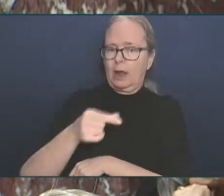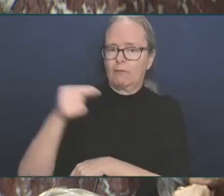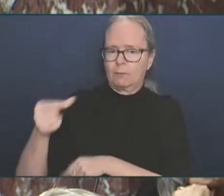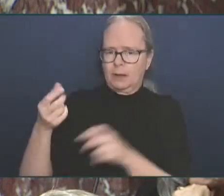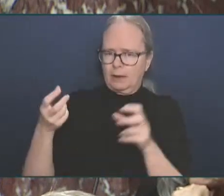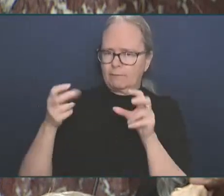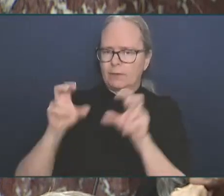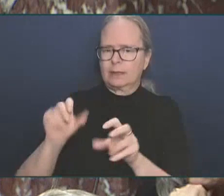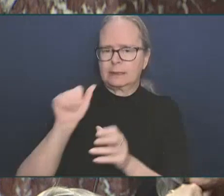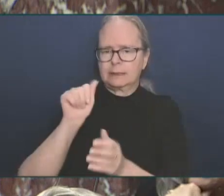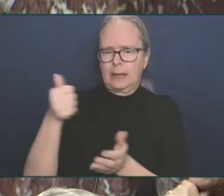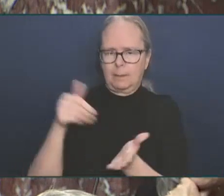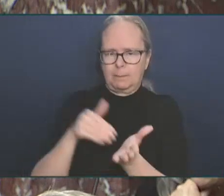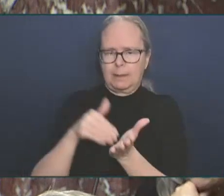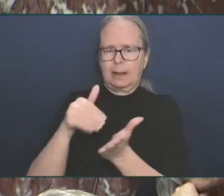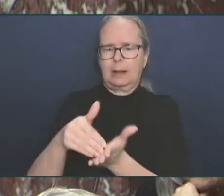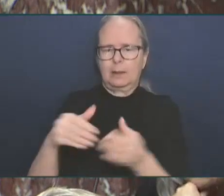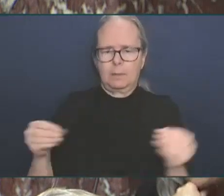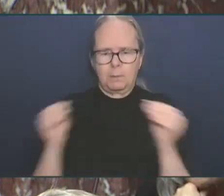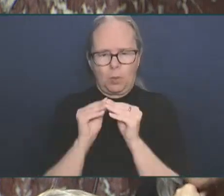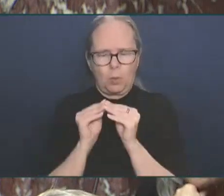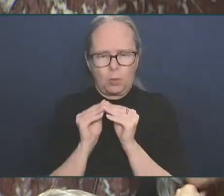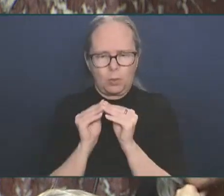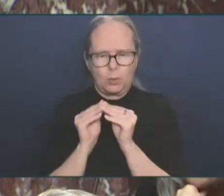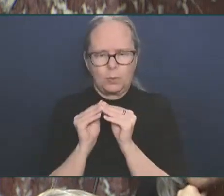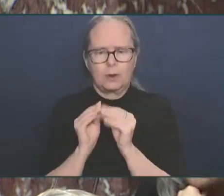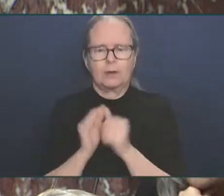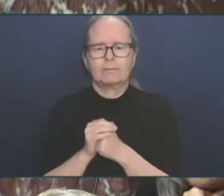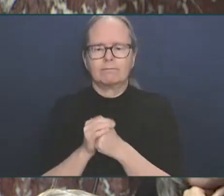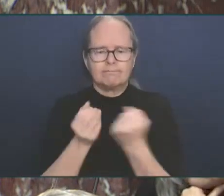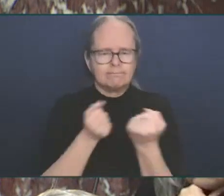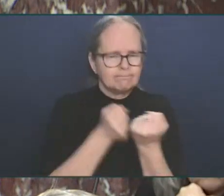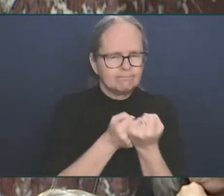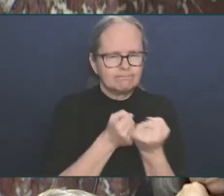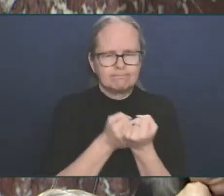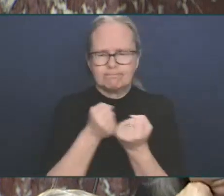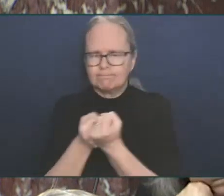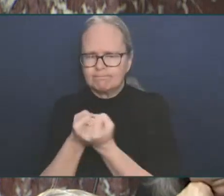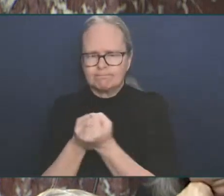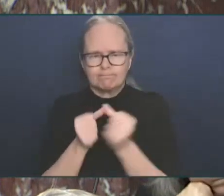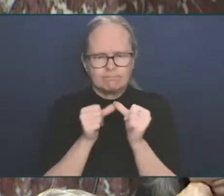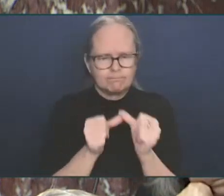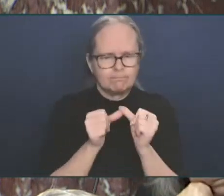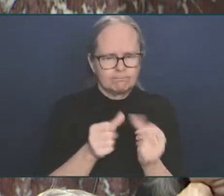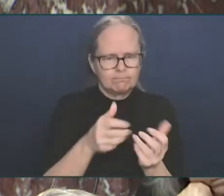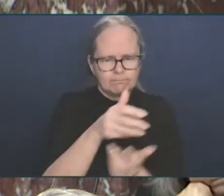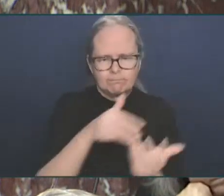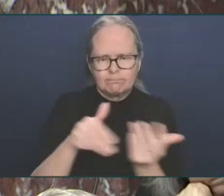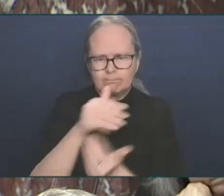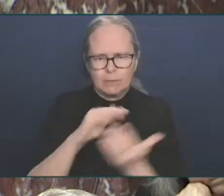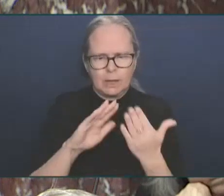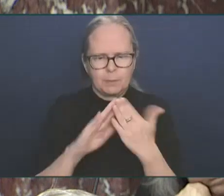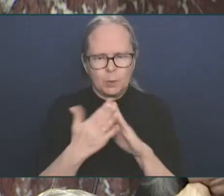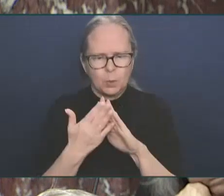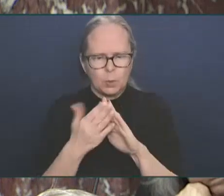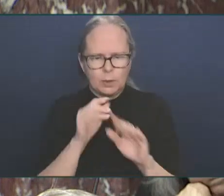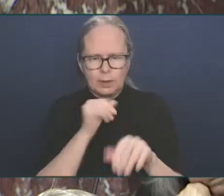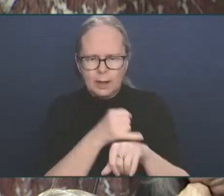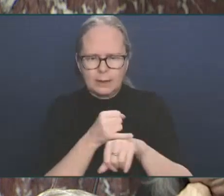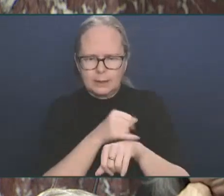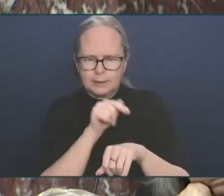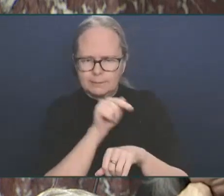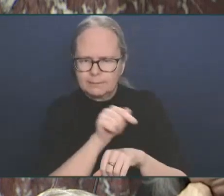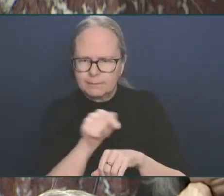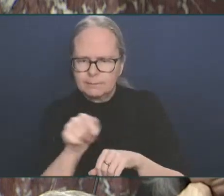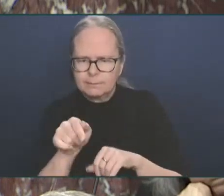of the trust to ensure it continue to support communities. We've also provided ICET with almost $3.3 million in